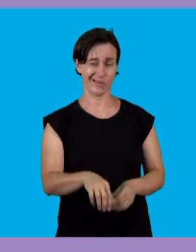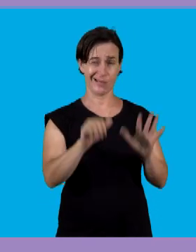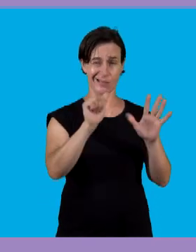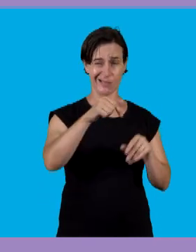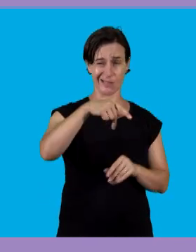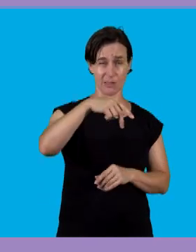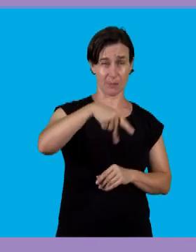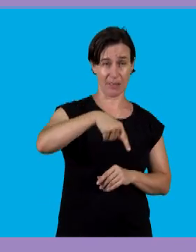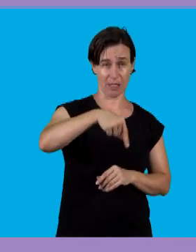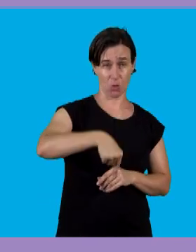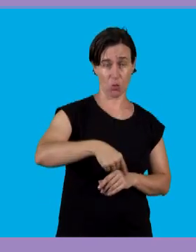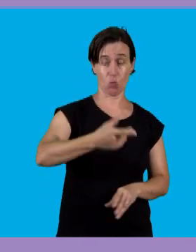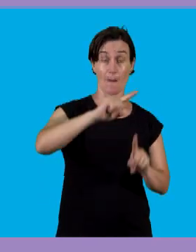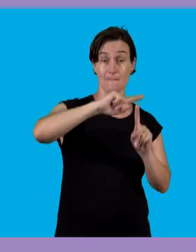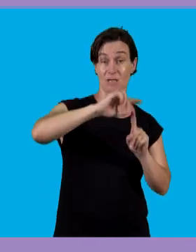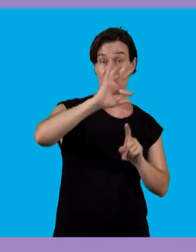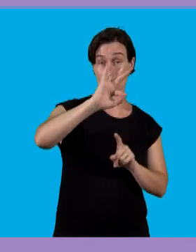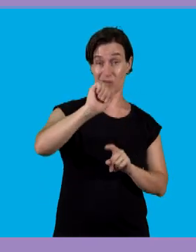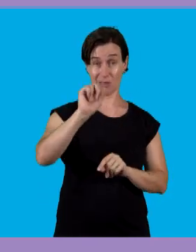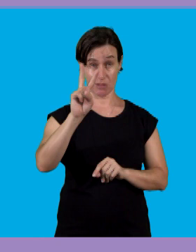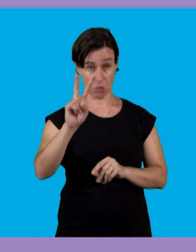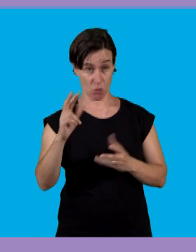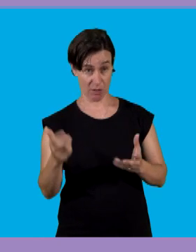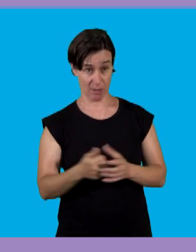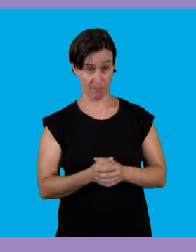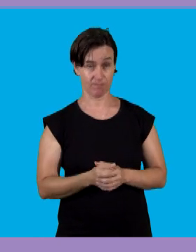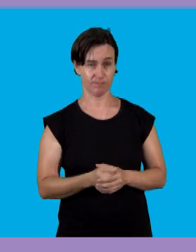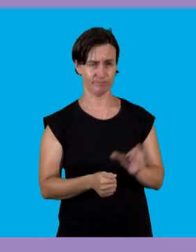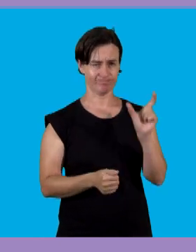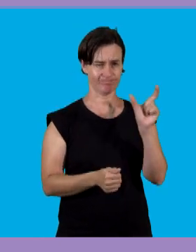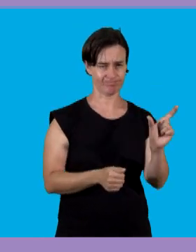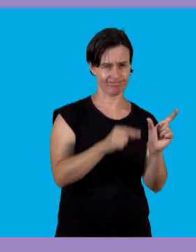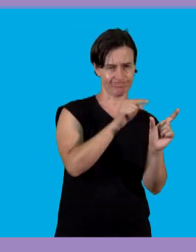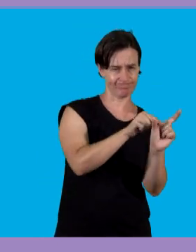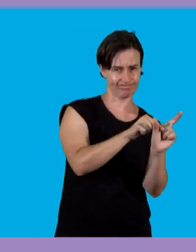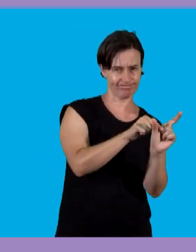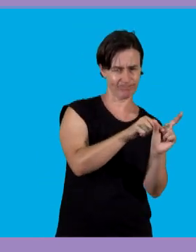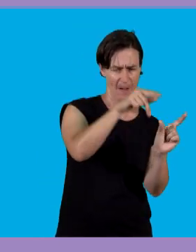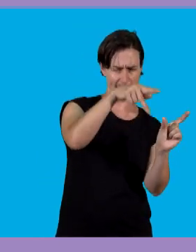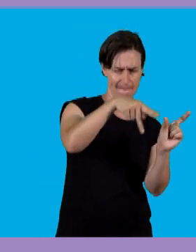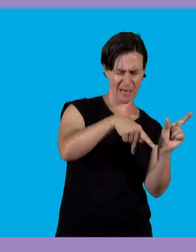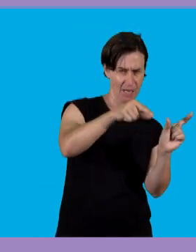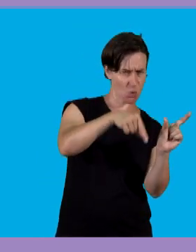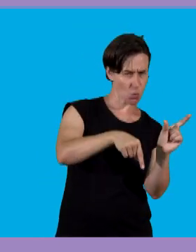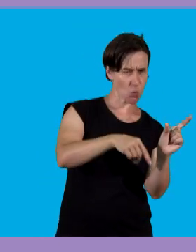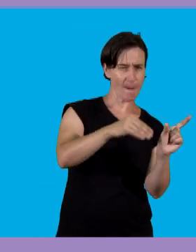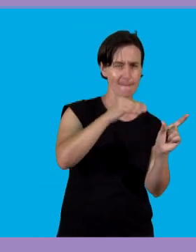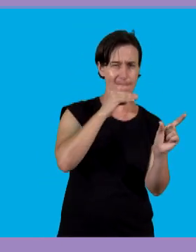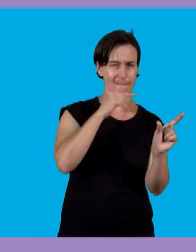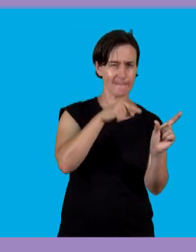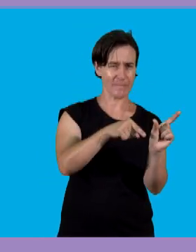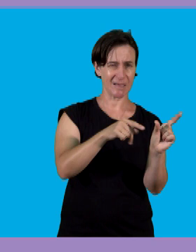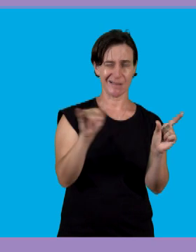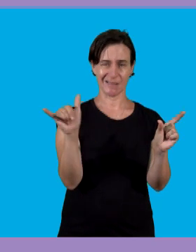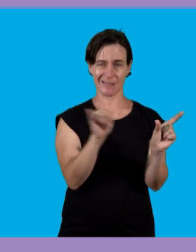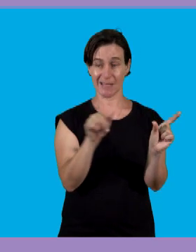a 6pq is the same, or it has the same variables and exponents to the